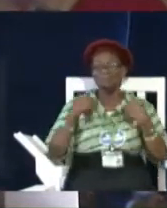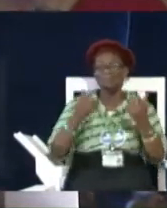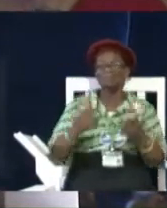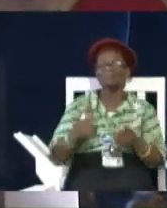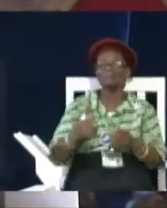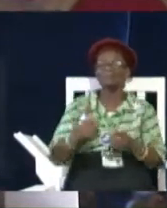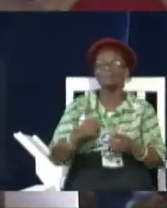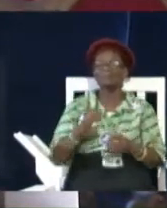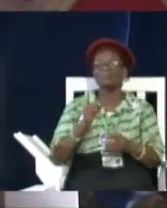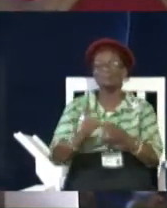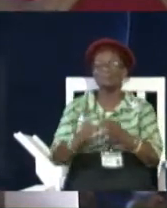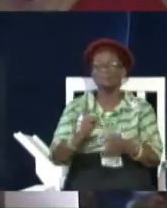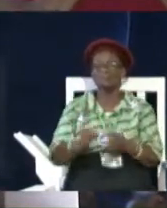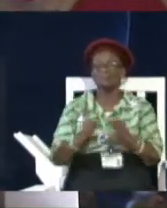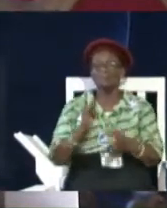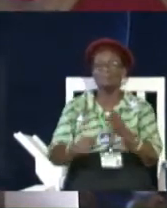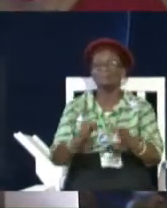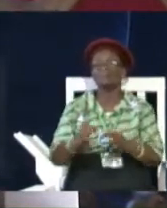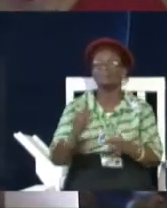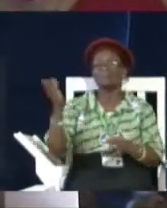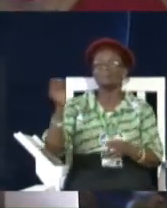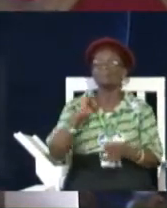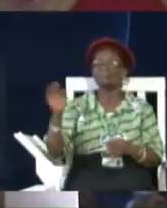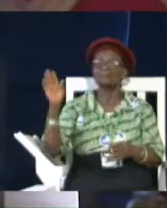out, there'll be no vision.